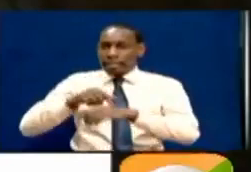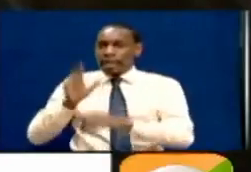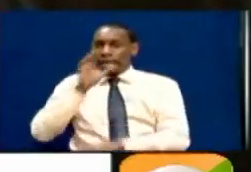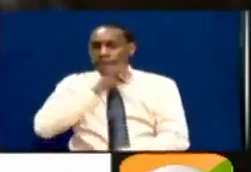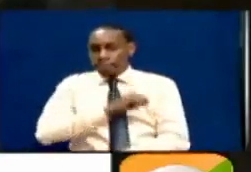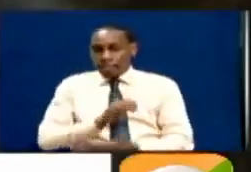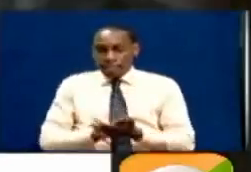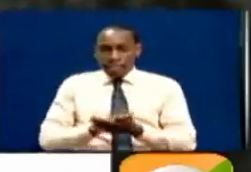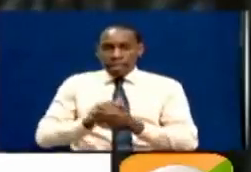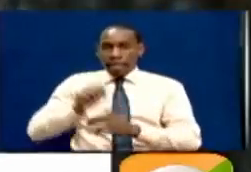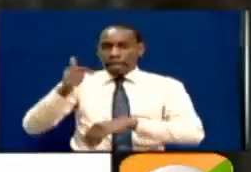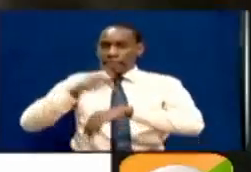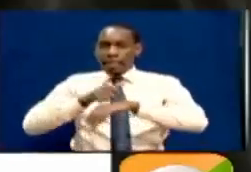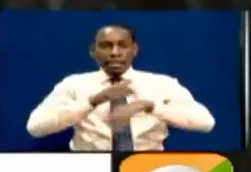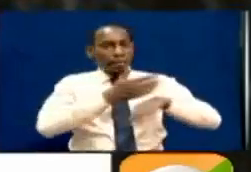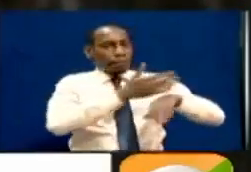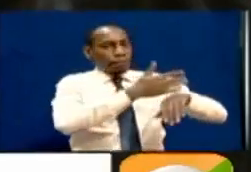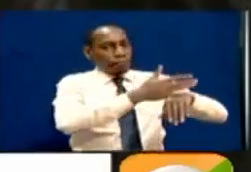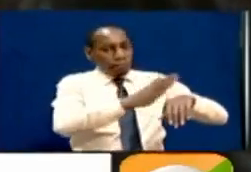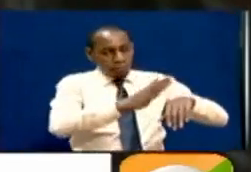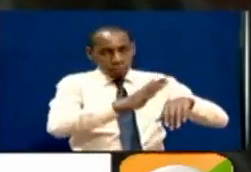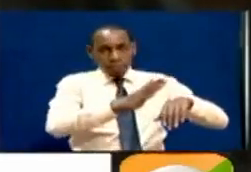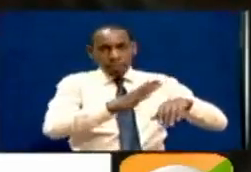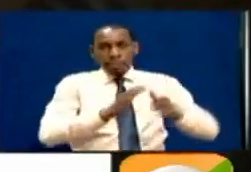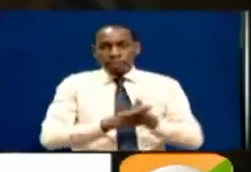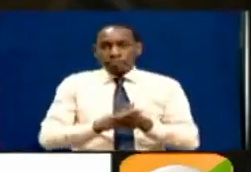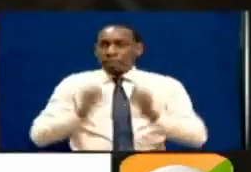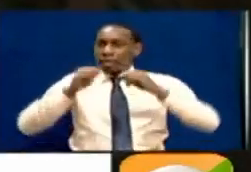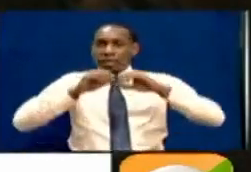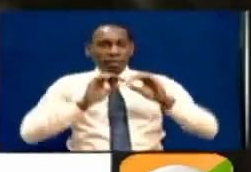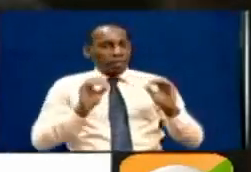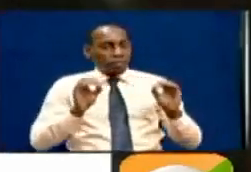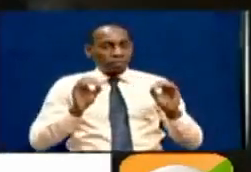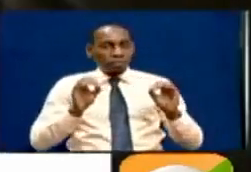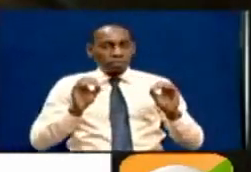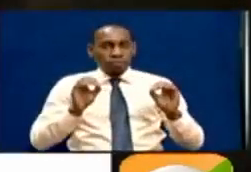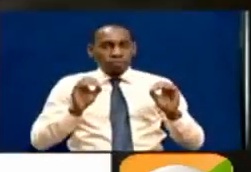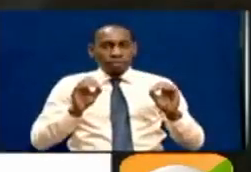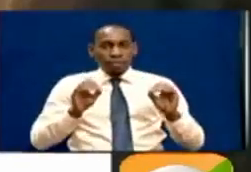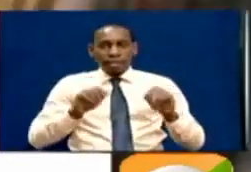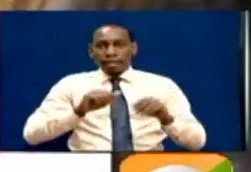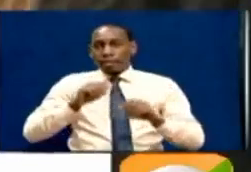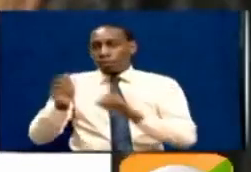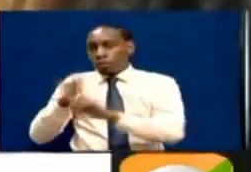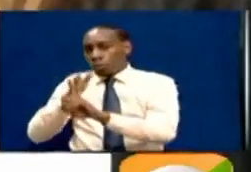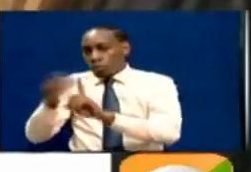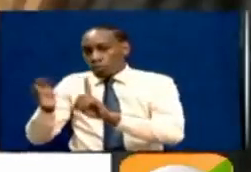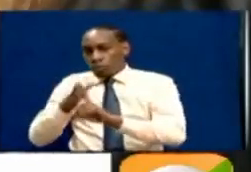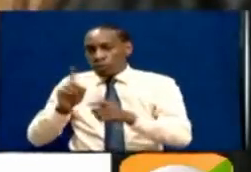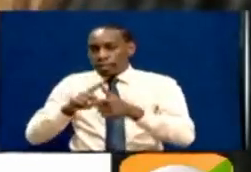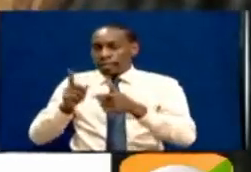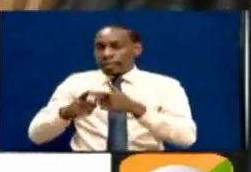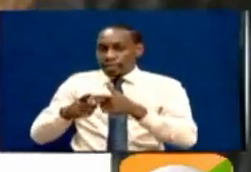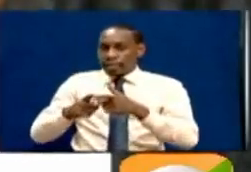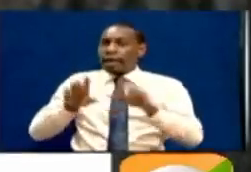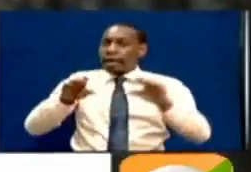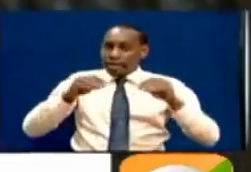Zingine apitsa inapita na mnashimisha vitu kama hizo tuna disagree, unaona tena nampembeleza, tunarudi